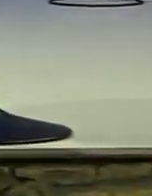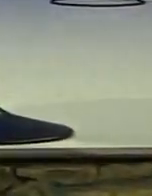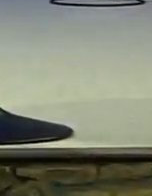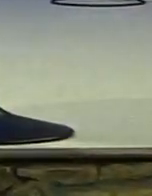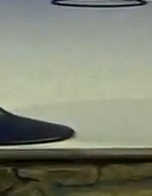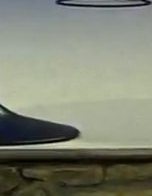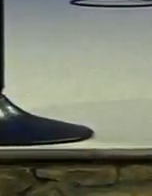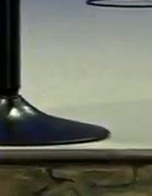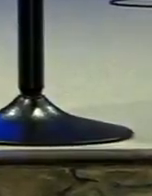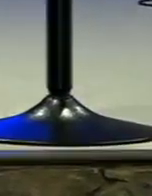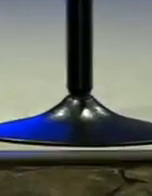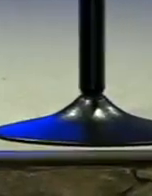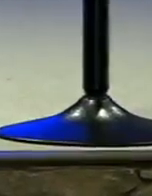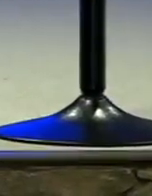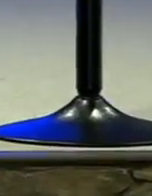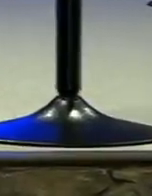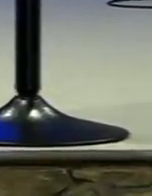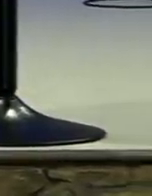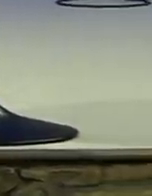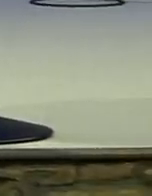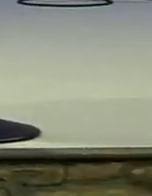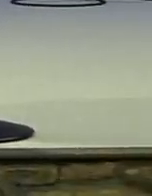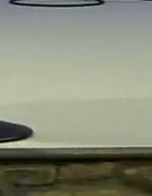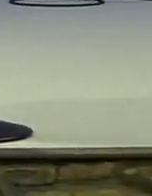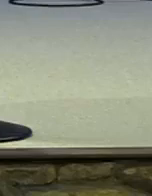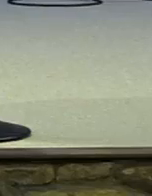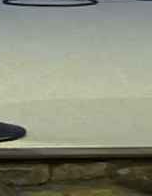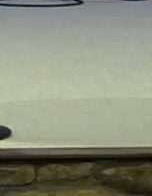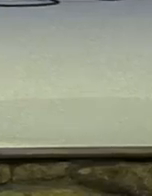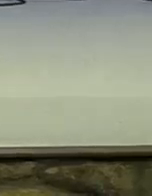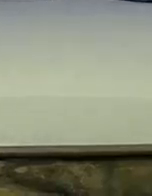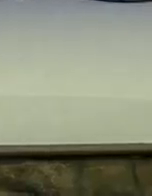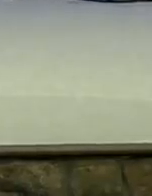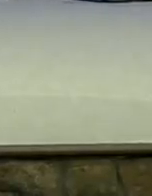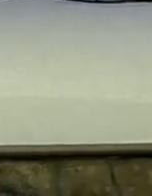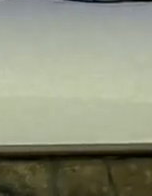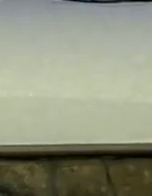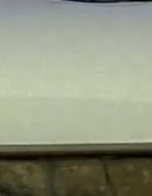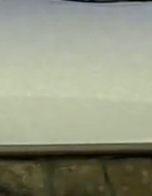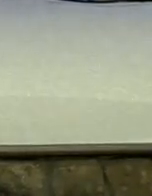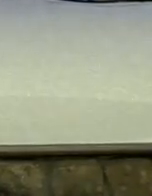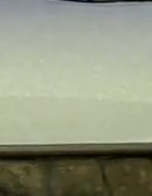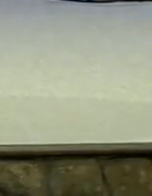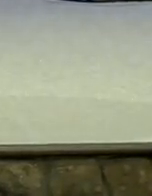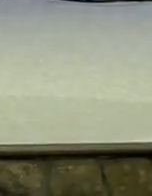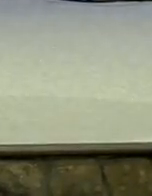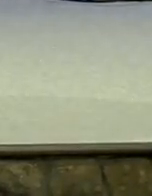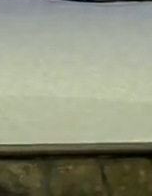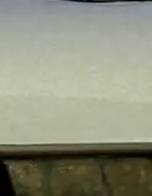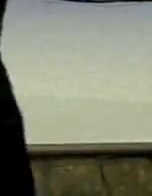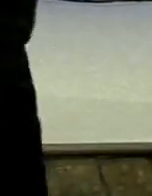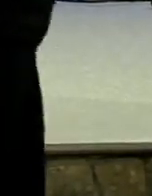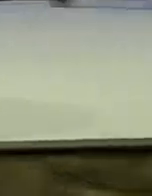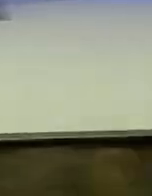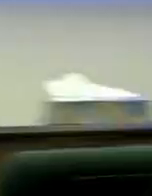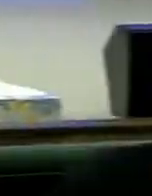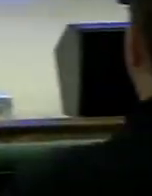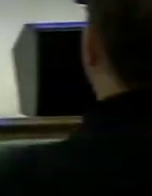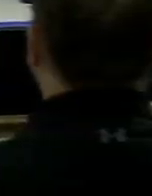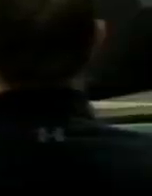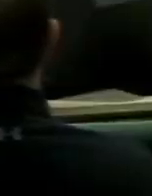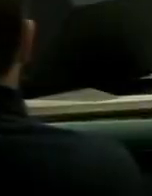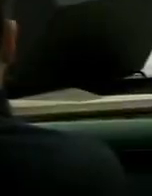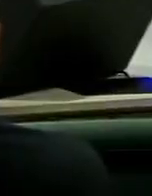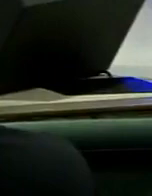Sunday morning revival services, and you say this is a strange type of revival service as well. It's a strange day we're living in, and